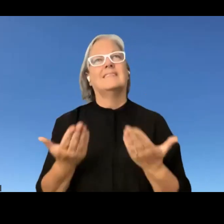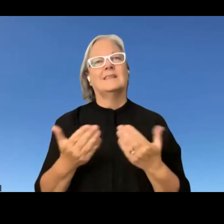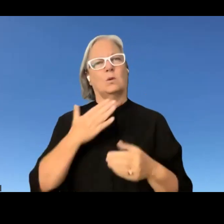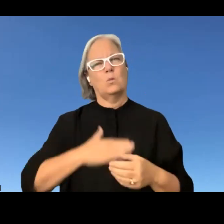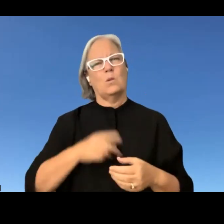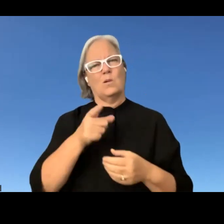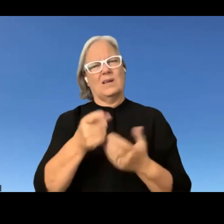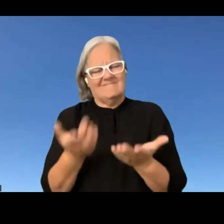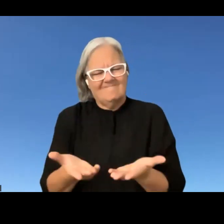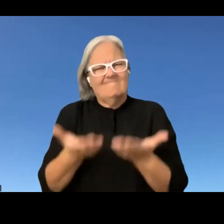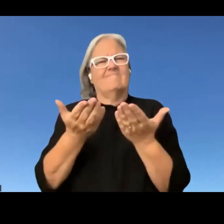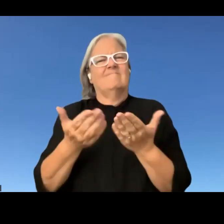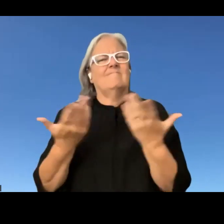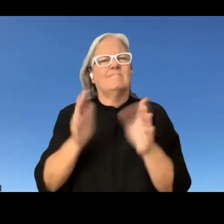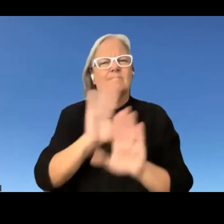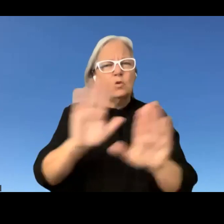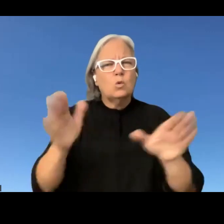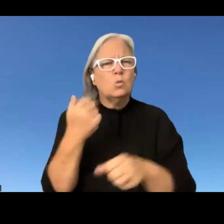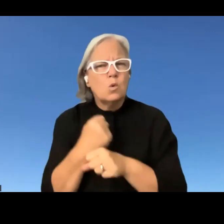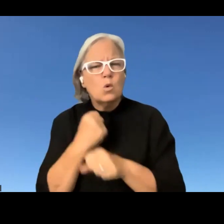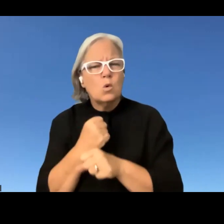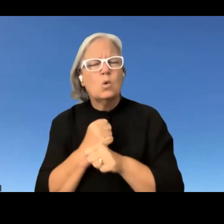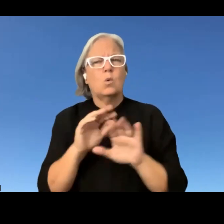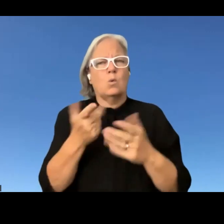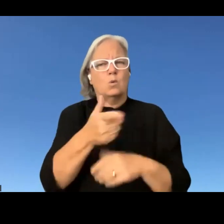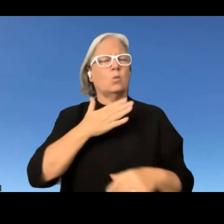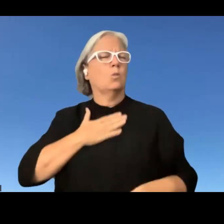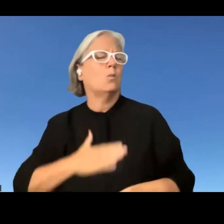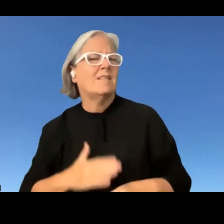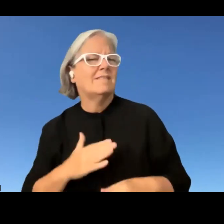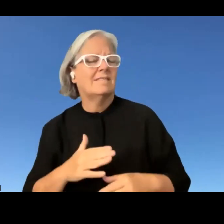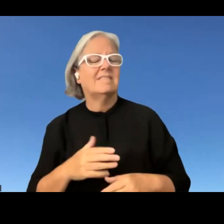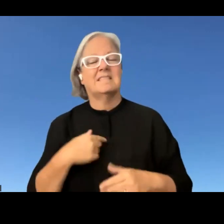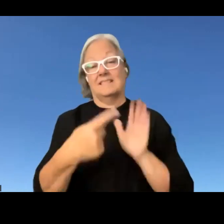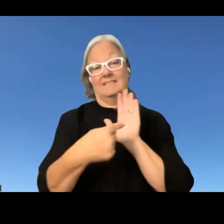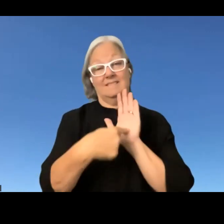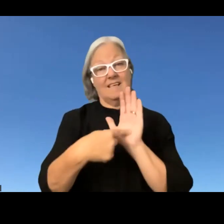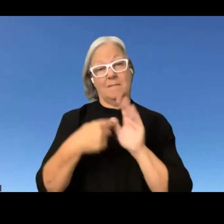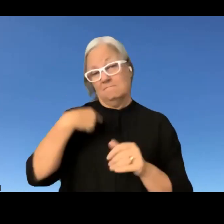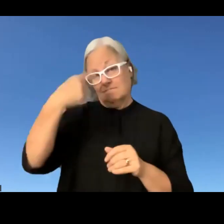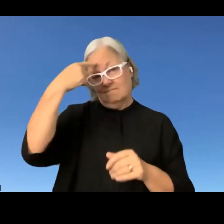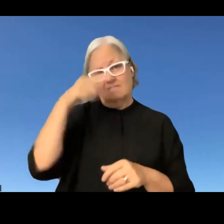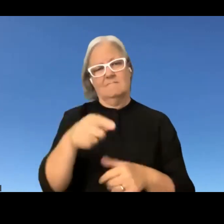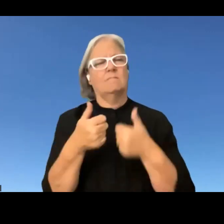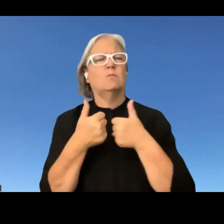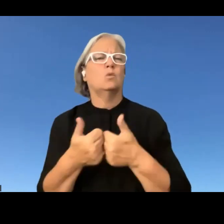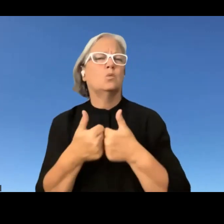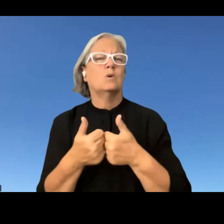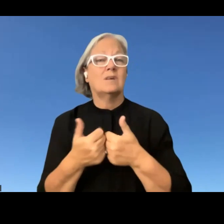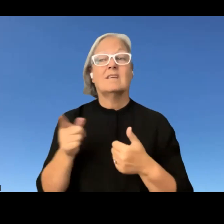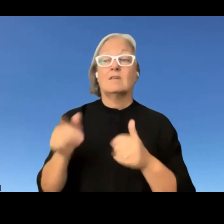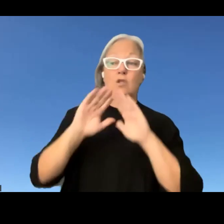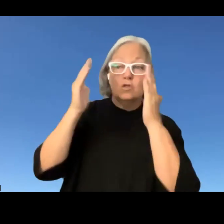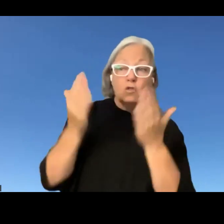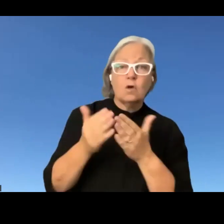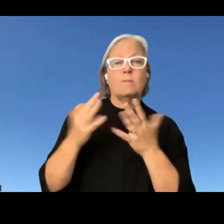of what you're doing already and what you want to do. So, for example, it's an opportunity for someone at global or regional level